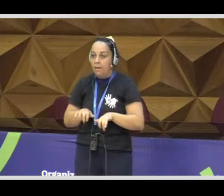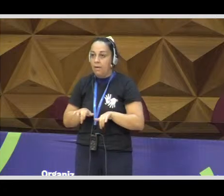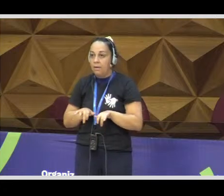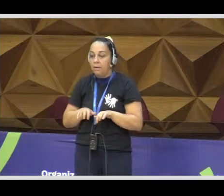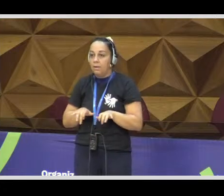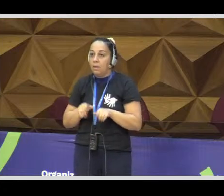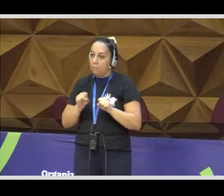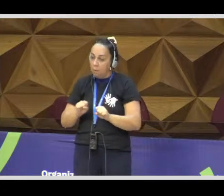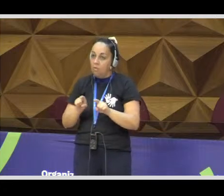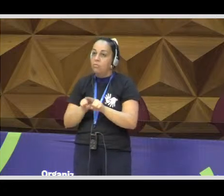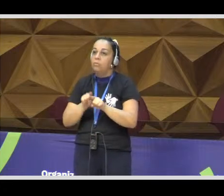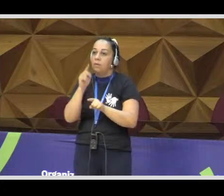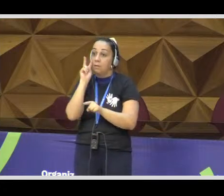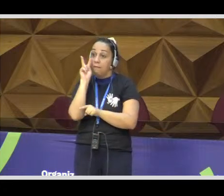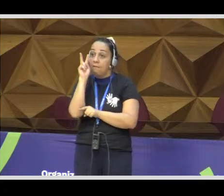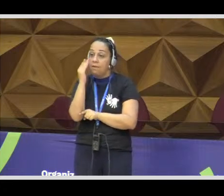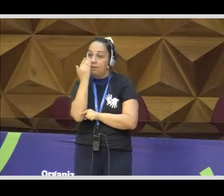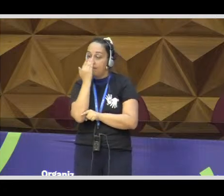physically.